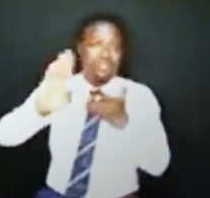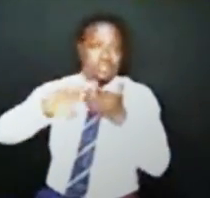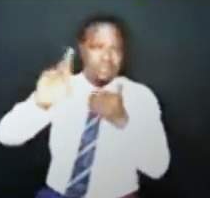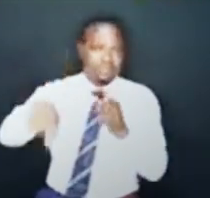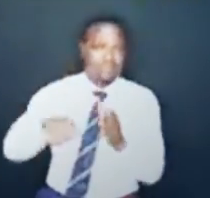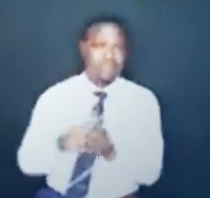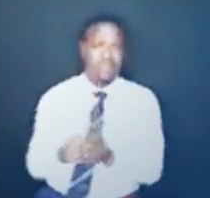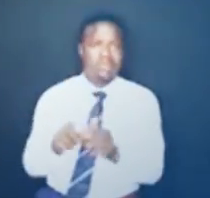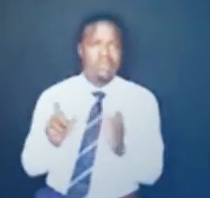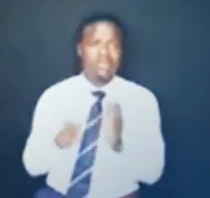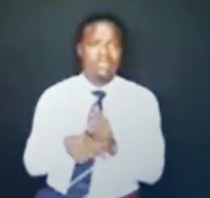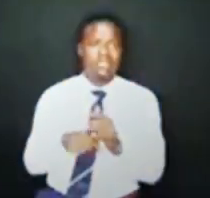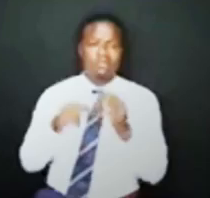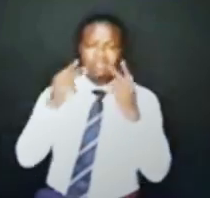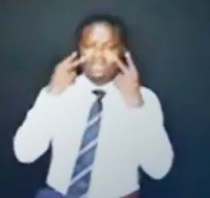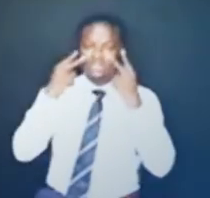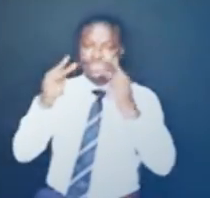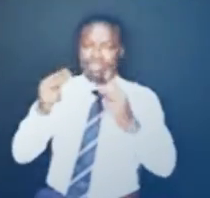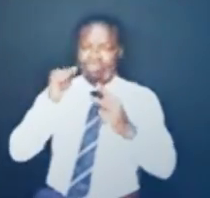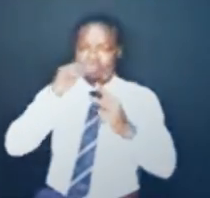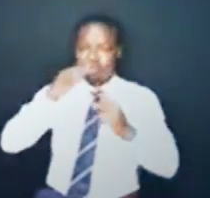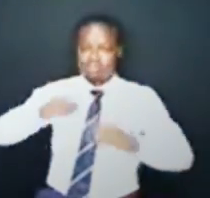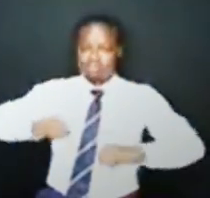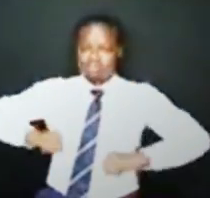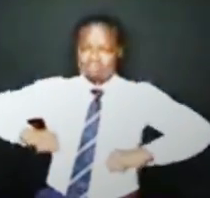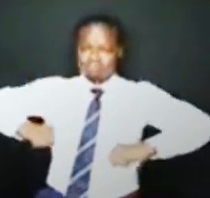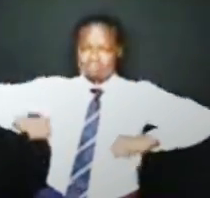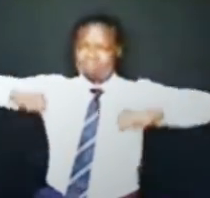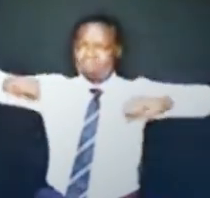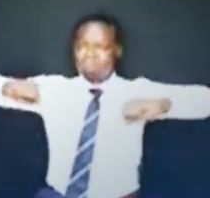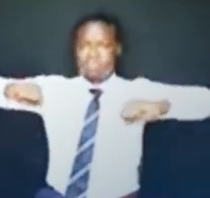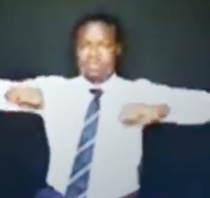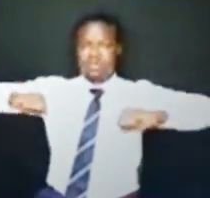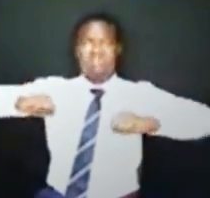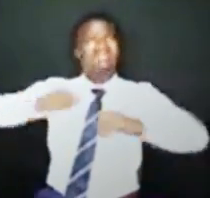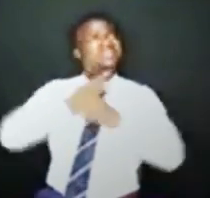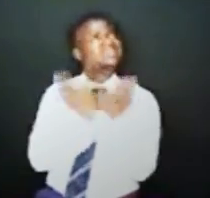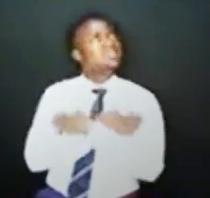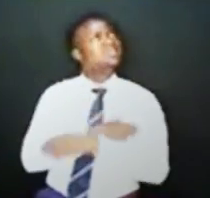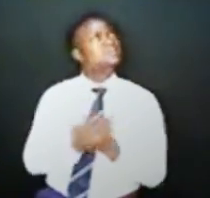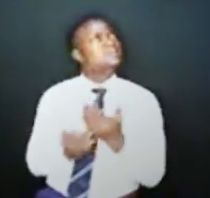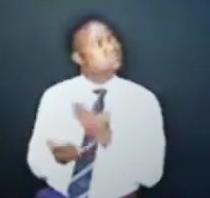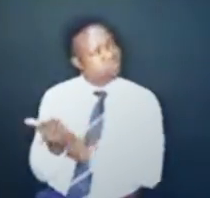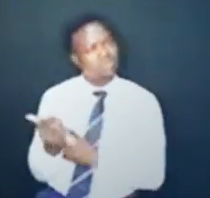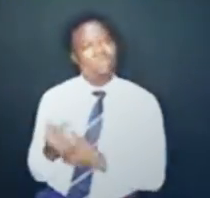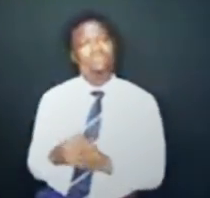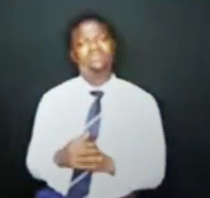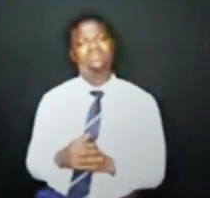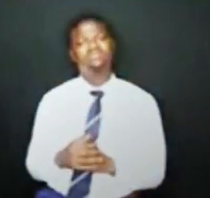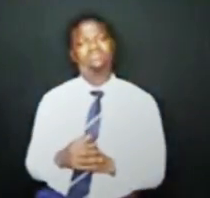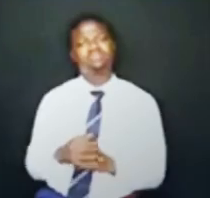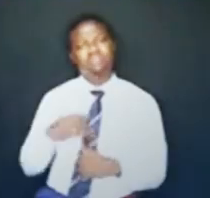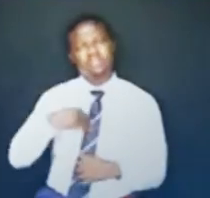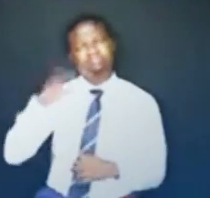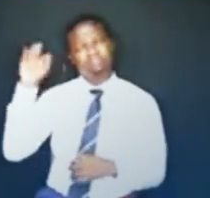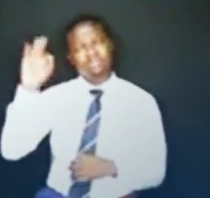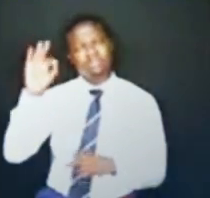Then I saw this huge woman. It was a Sunday morning.